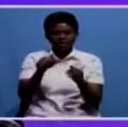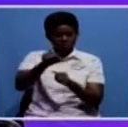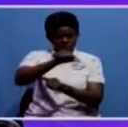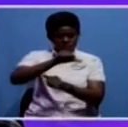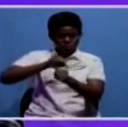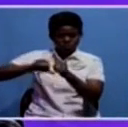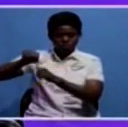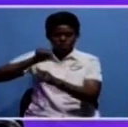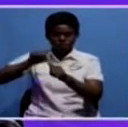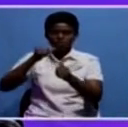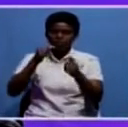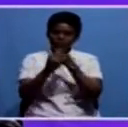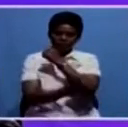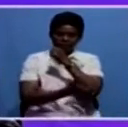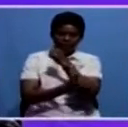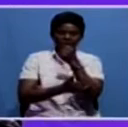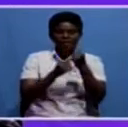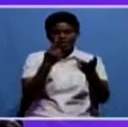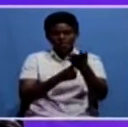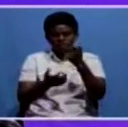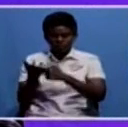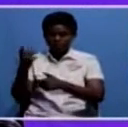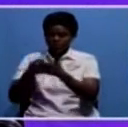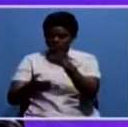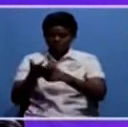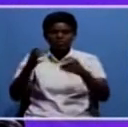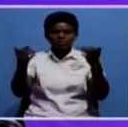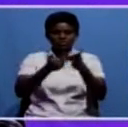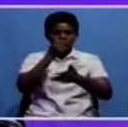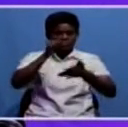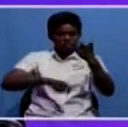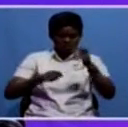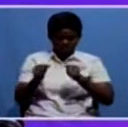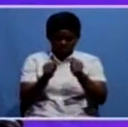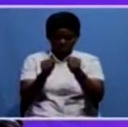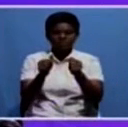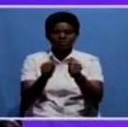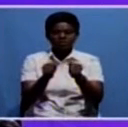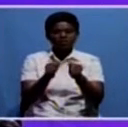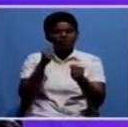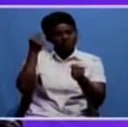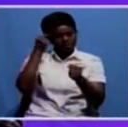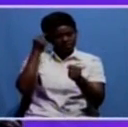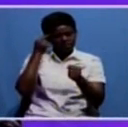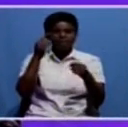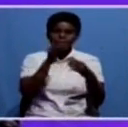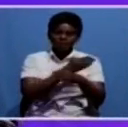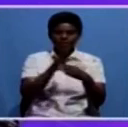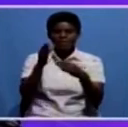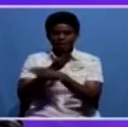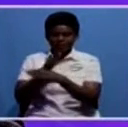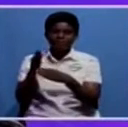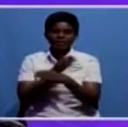country to consult on the new tax system. So government has been quite preoccupied with trying